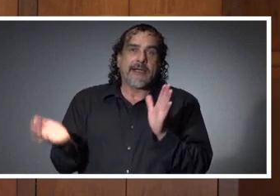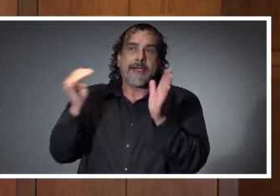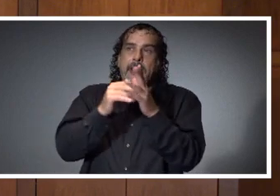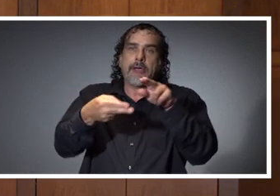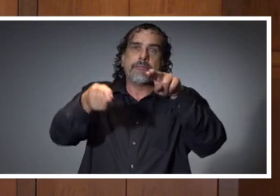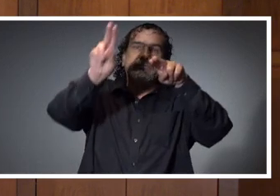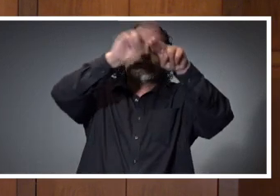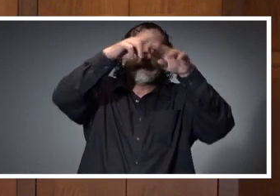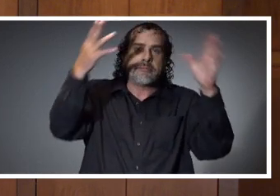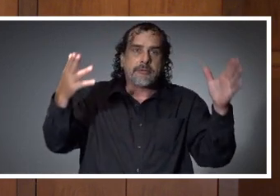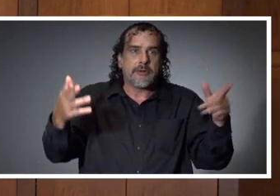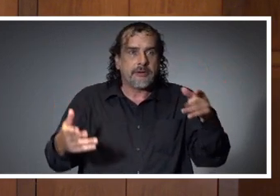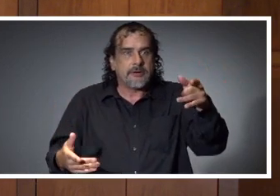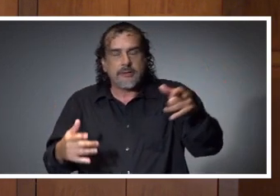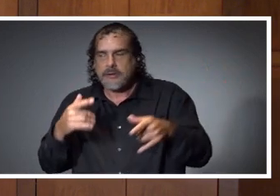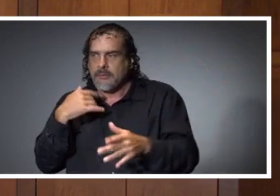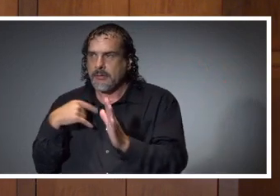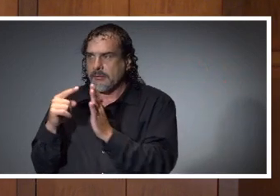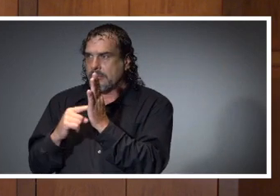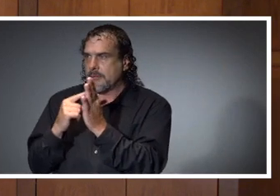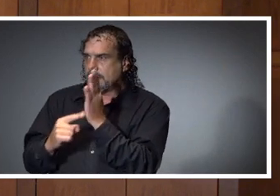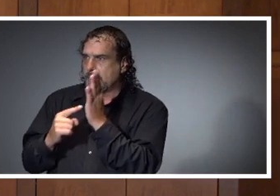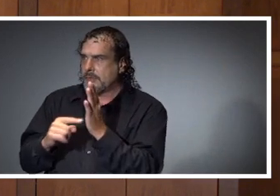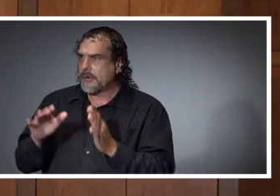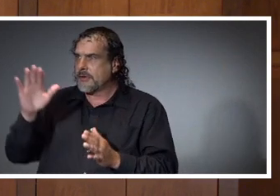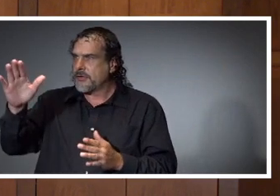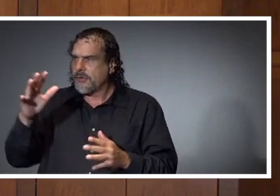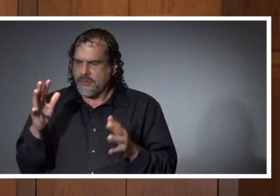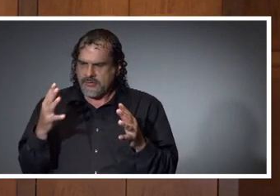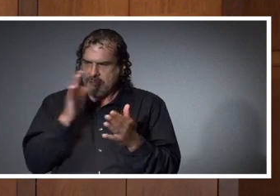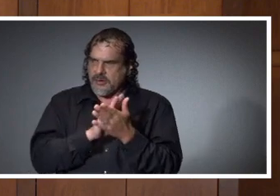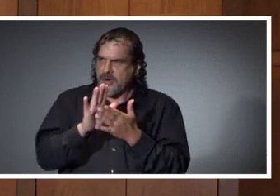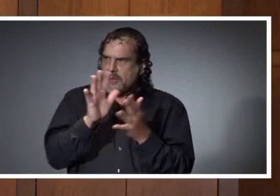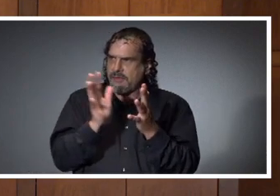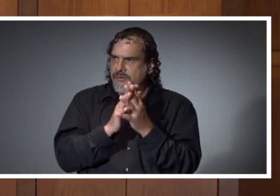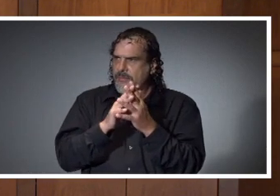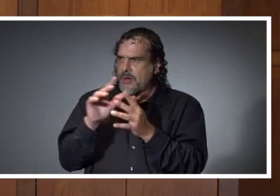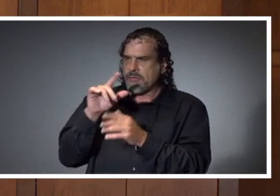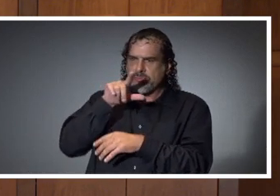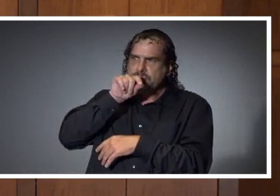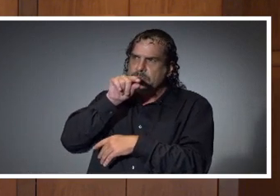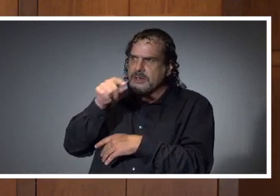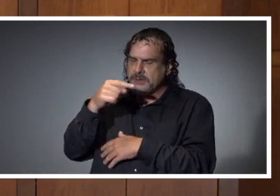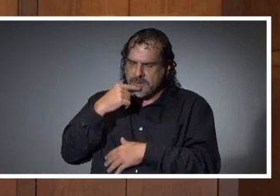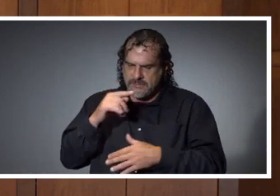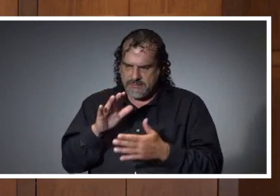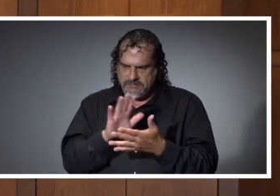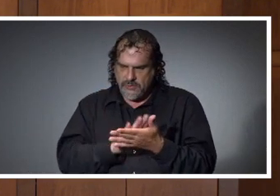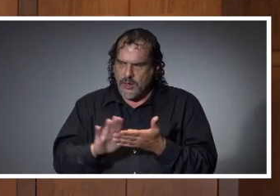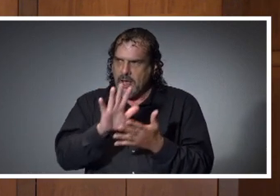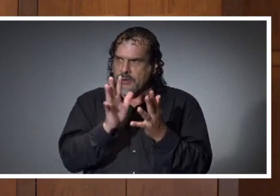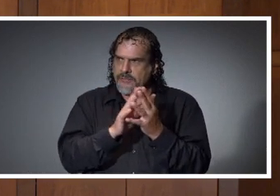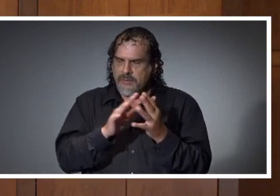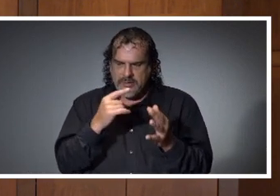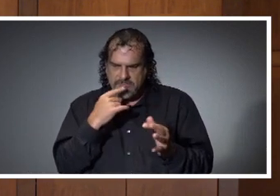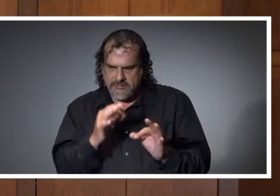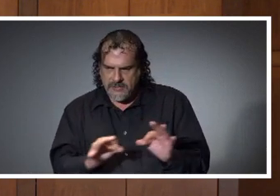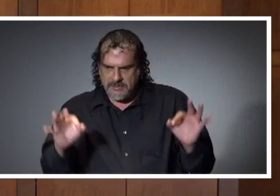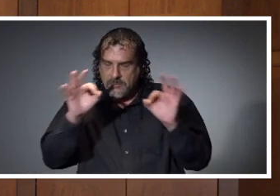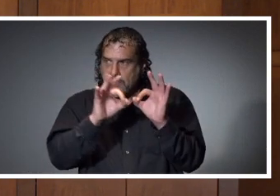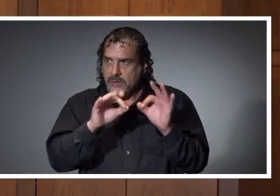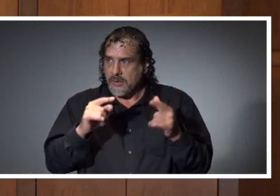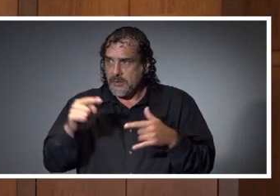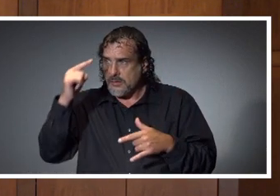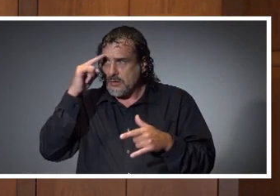Speaking of Monday morning quarterbacking, I wanted to ask you about your college football tweet today. You wrote that college football is essential. What do you think opponents of football think? Kids will end